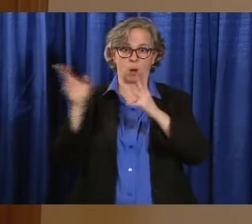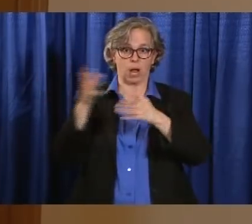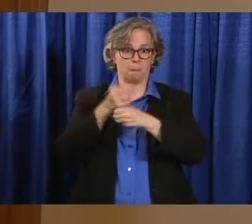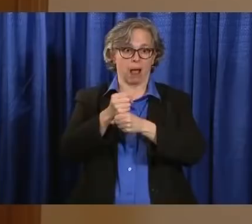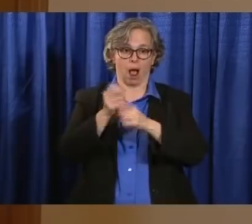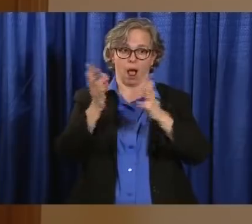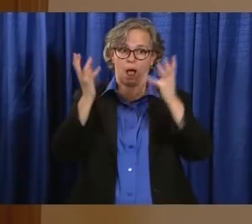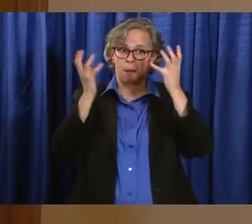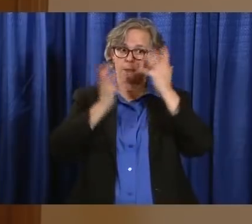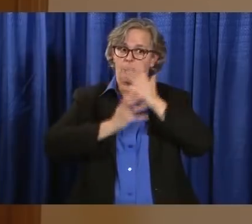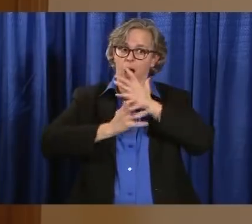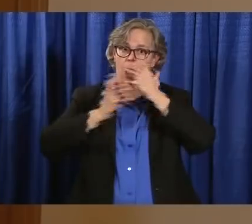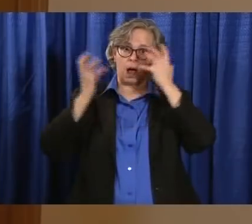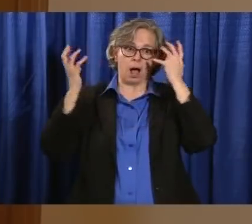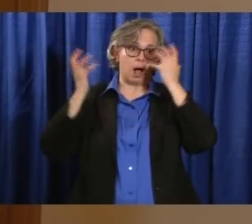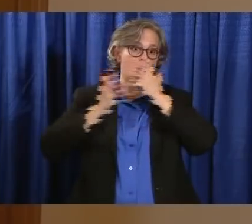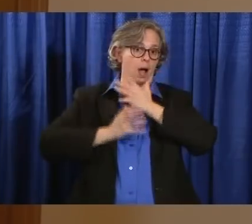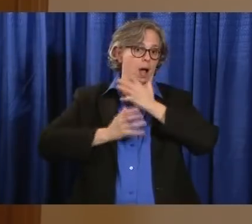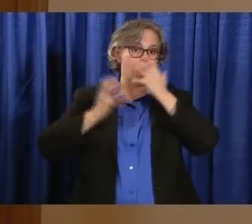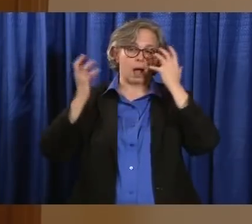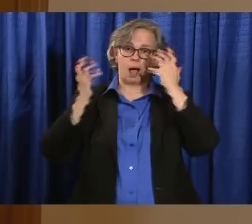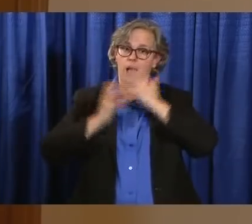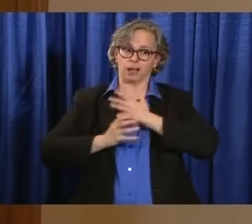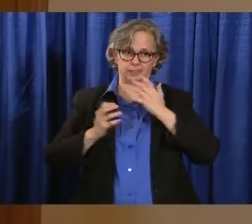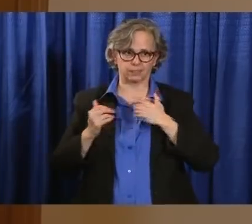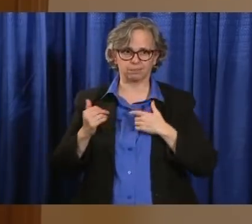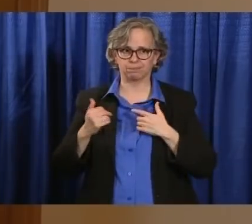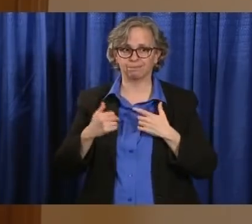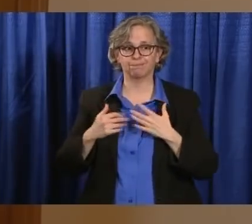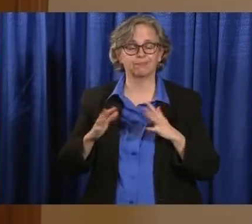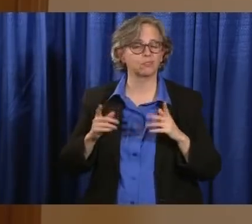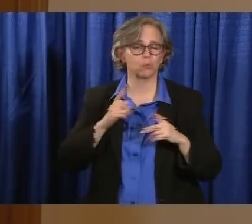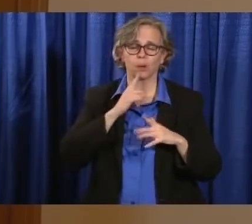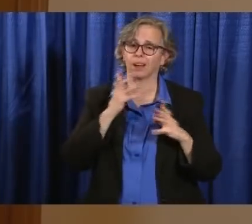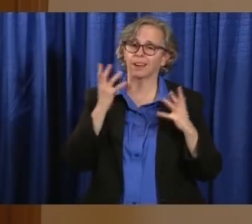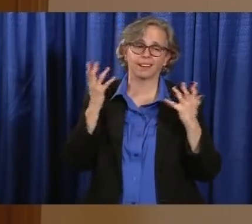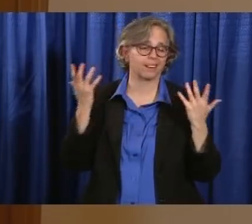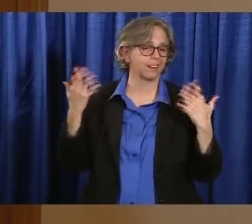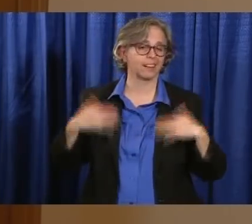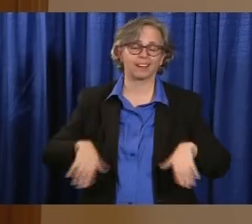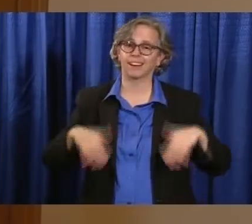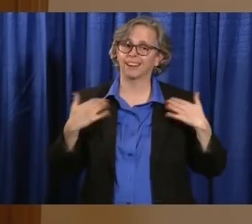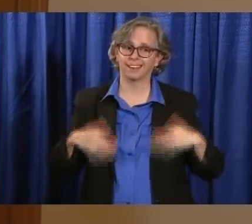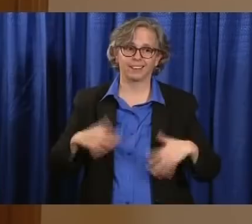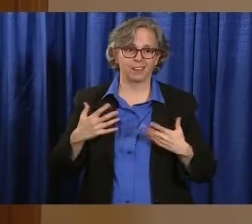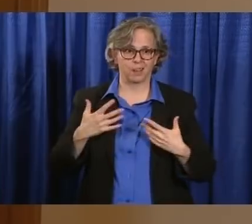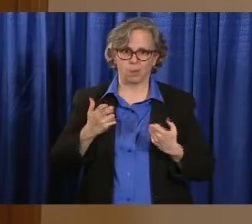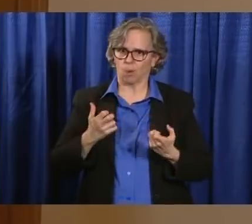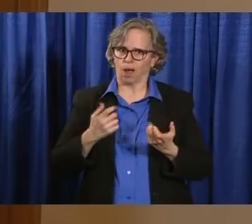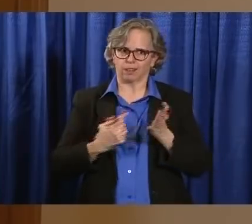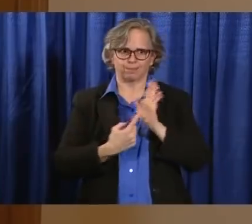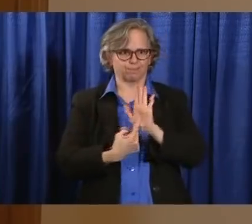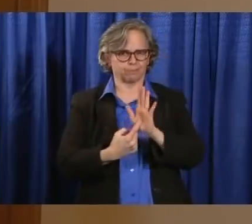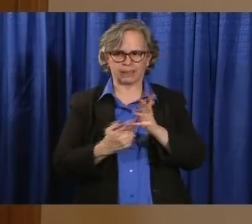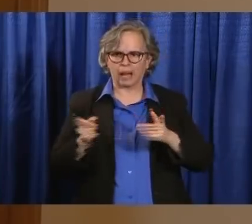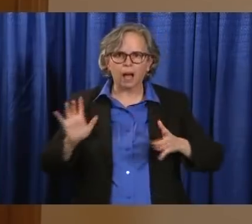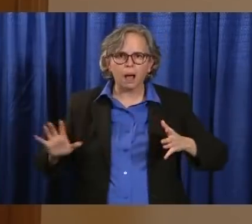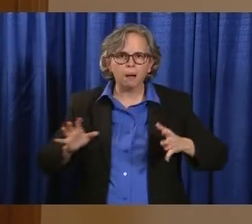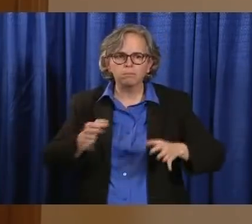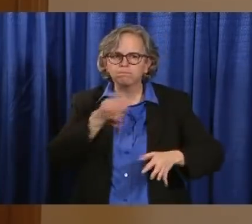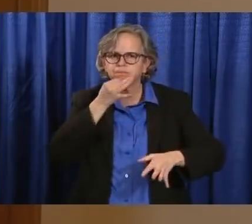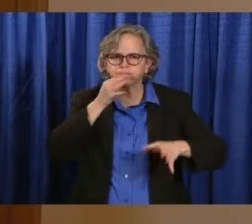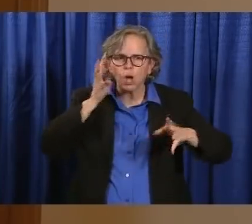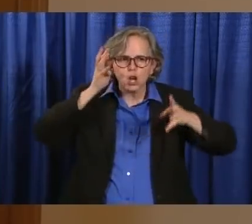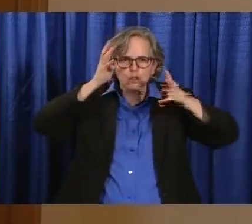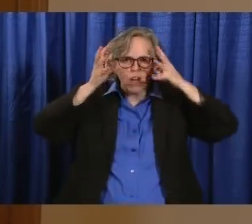But they're amazing, and they're another testament to how creative we're becoming, each and every one of us. And I say this to students